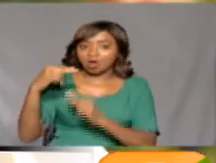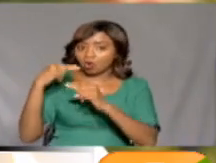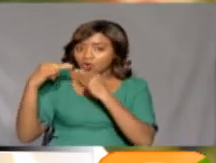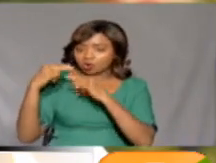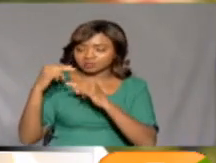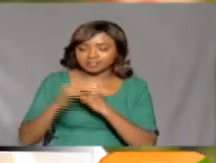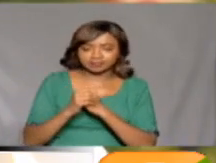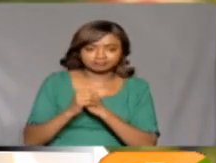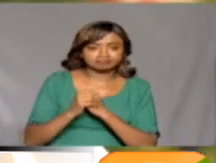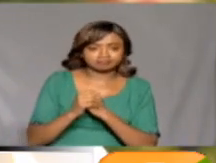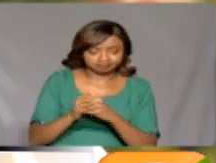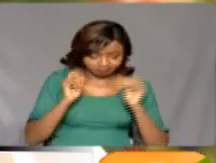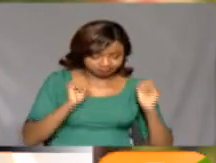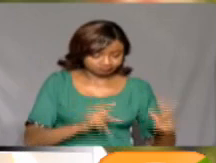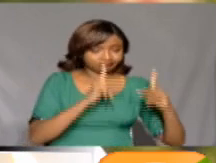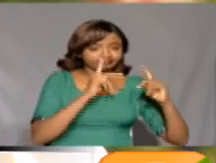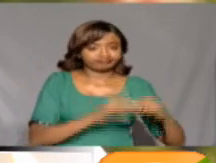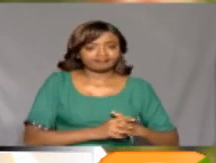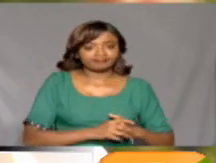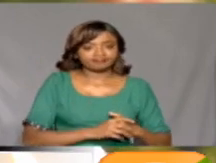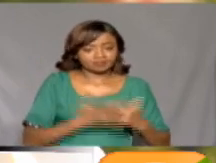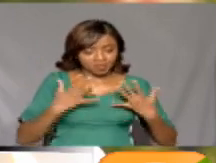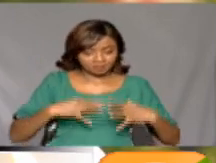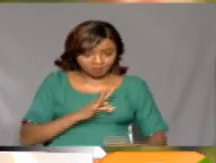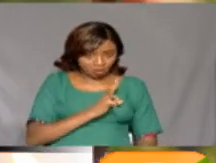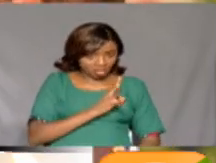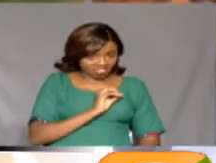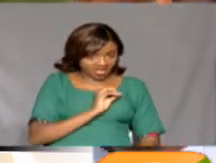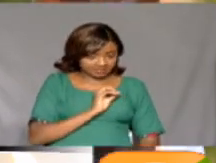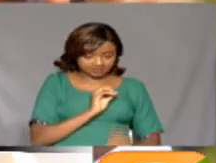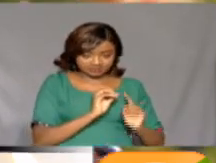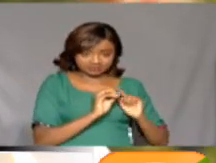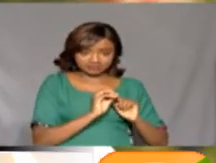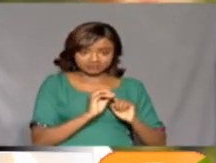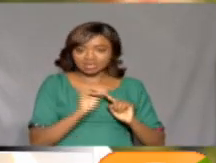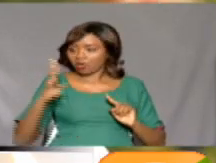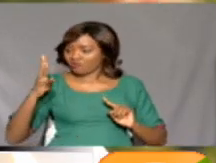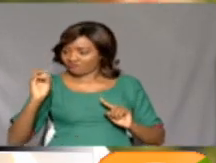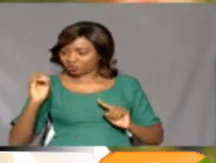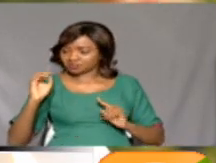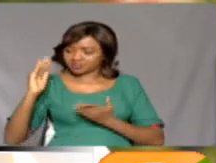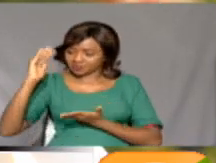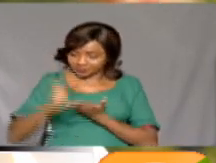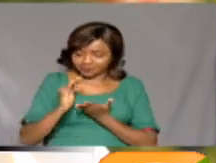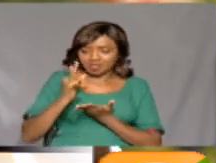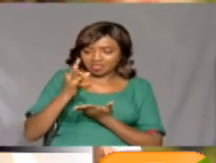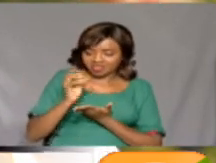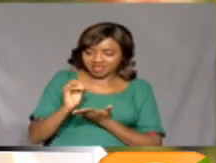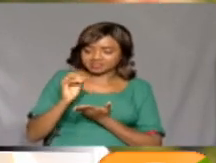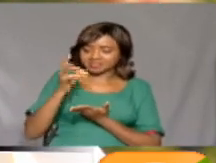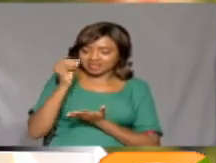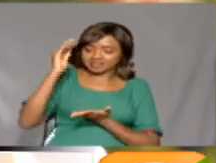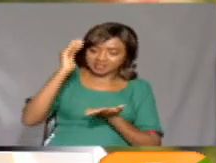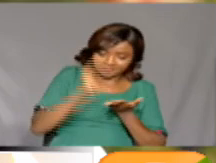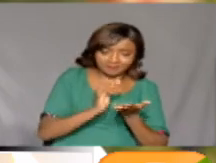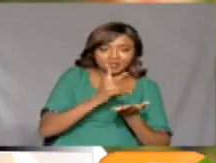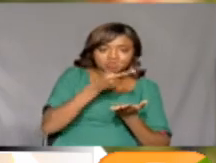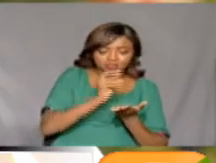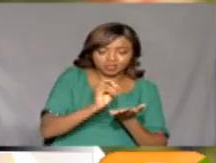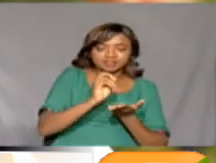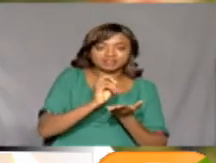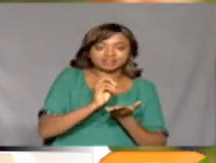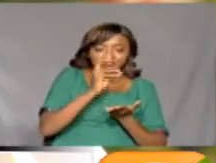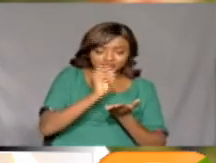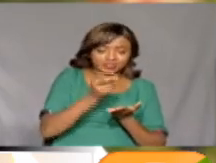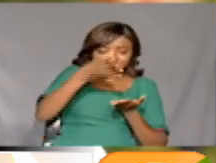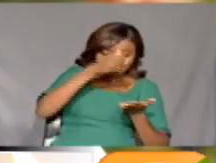So the 30 people became, the 40 became 30, 30 became 20,